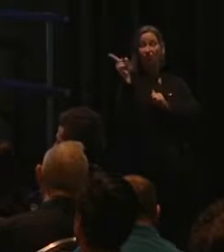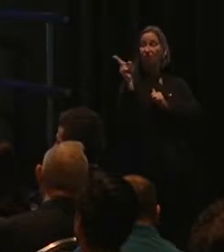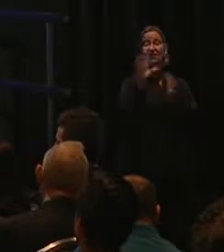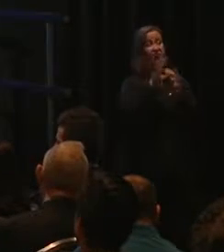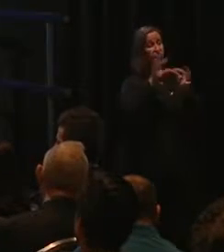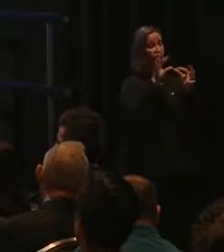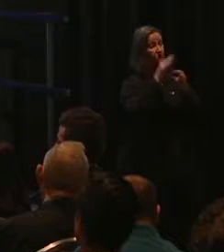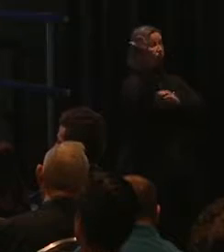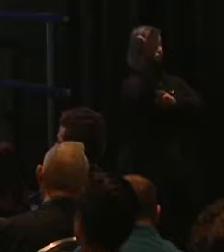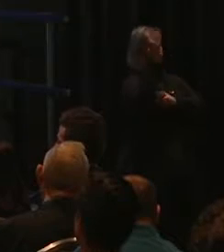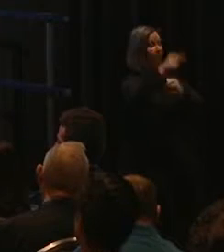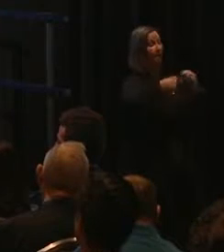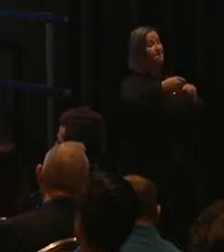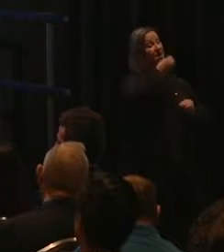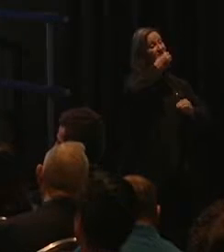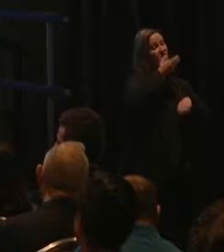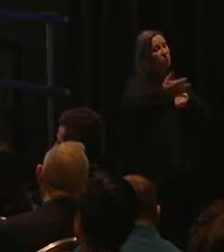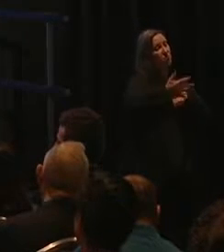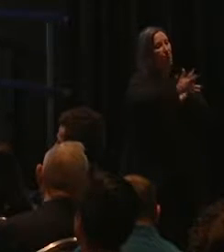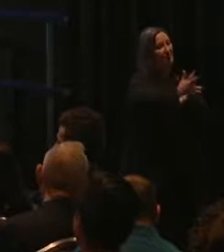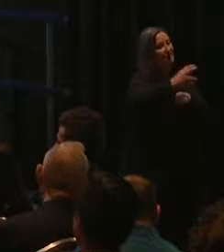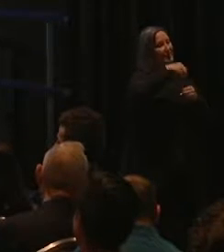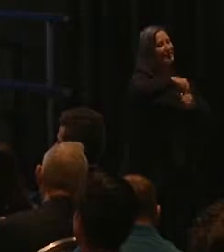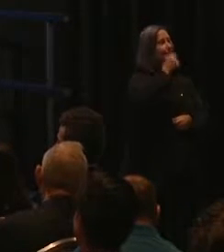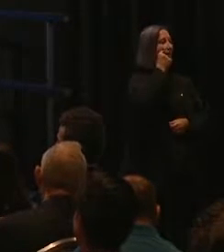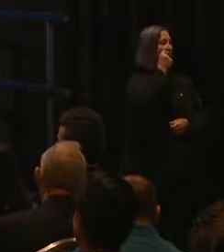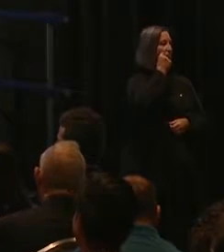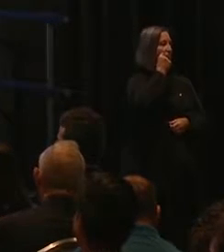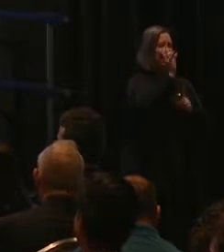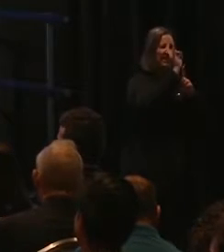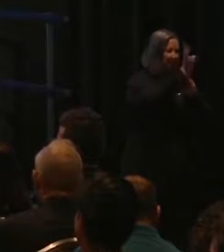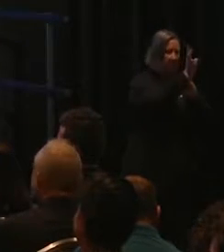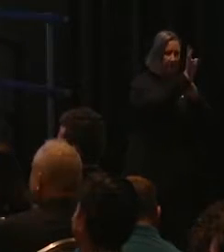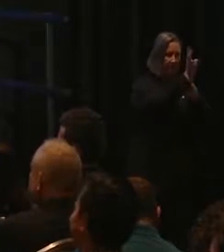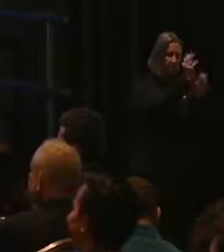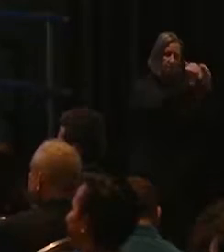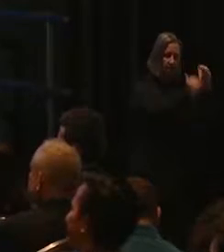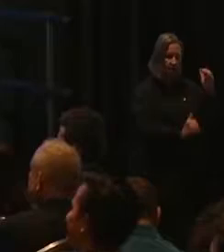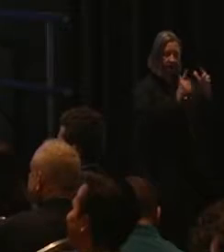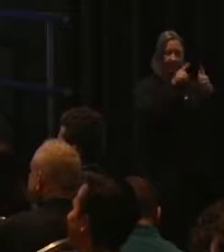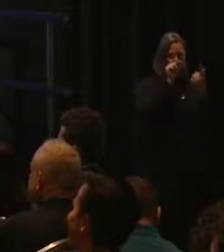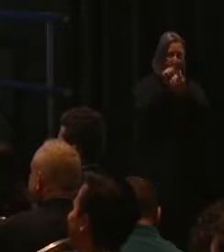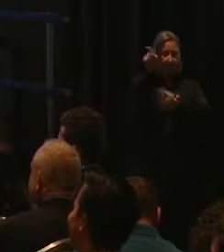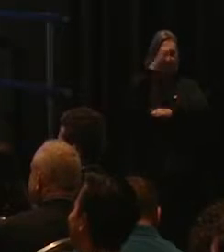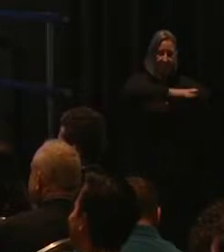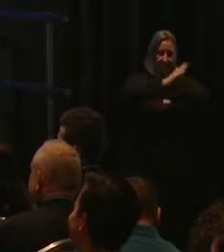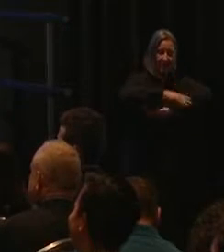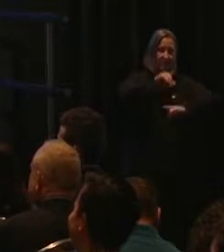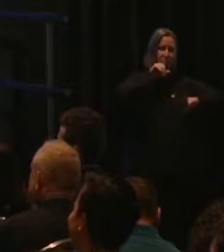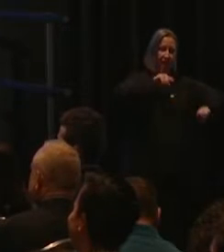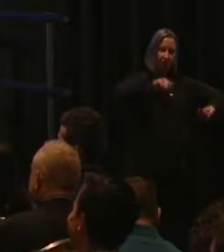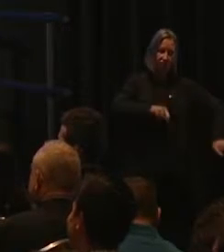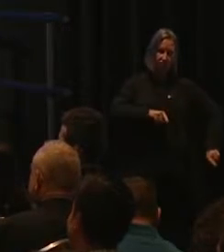in San Antonio in 7 minutes or less, and then she will meet you at the table to answer all of your questions. Lisa Cervantes,